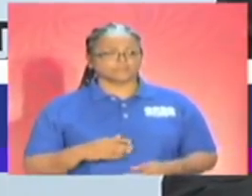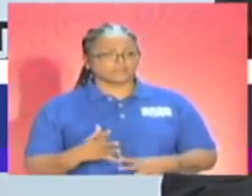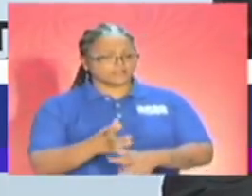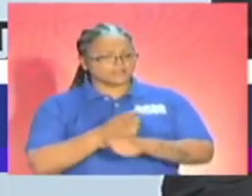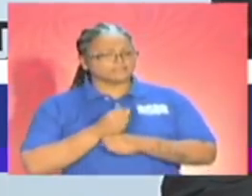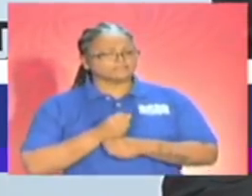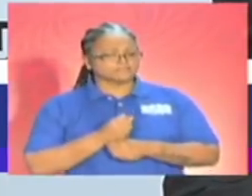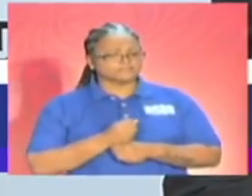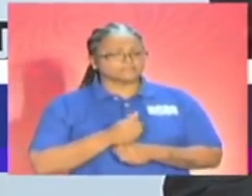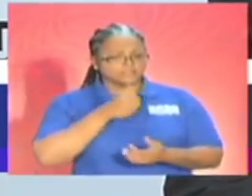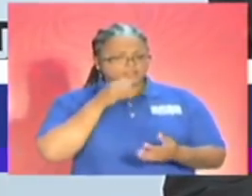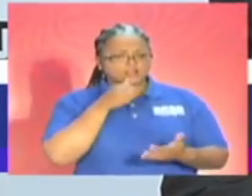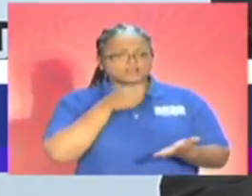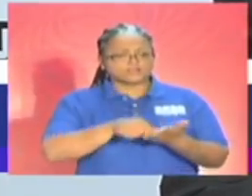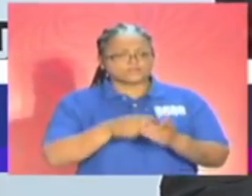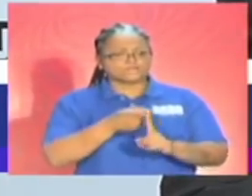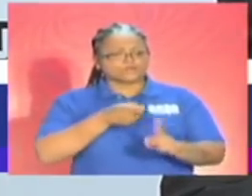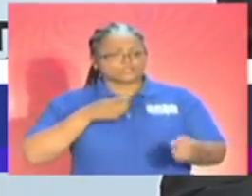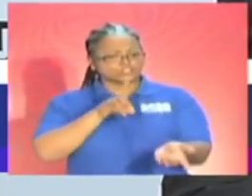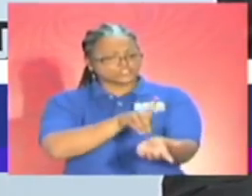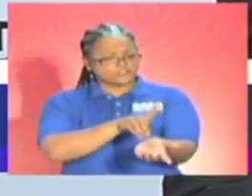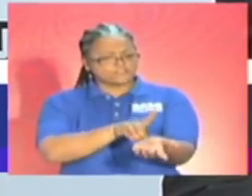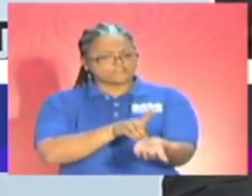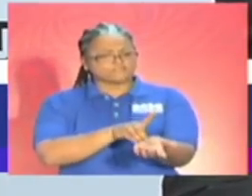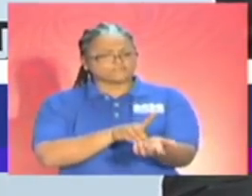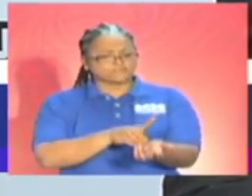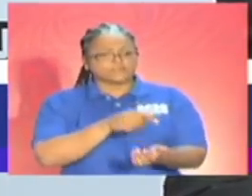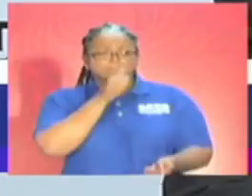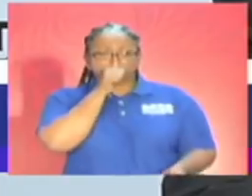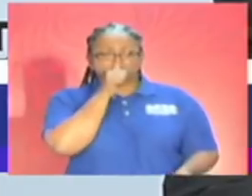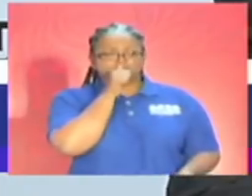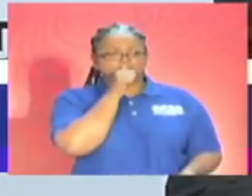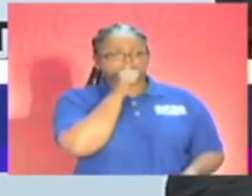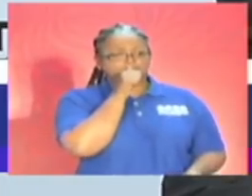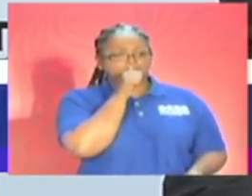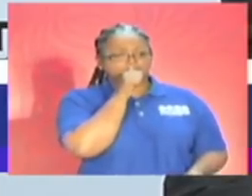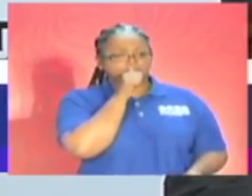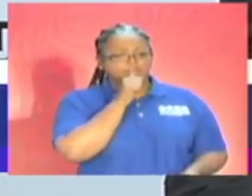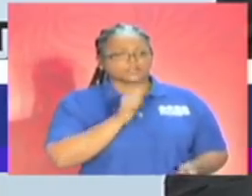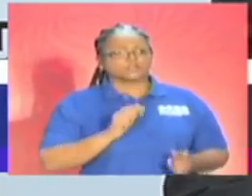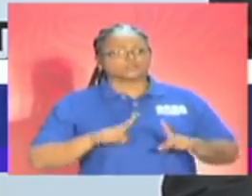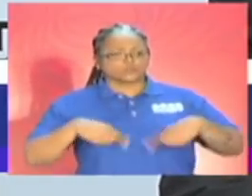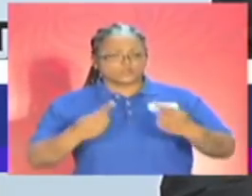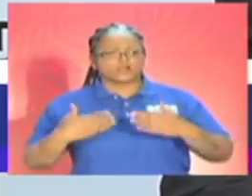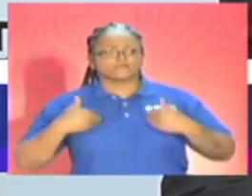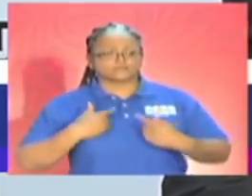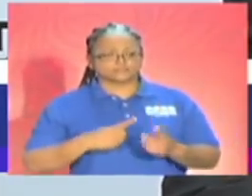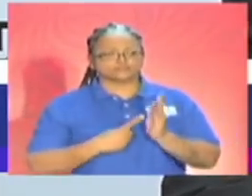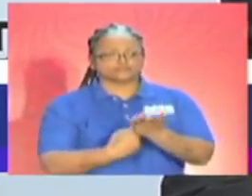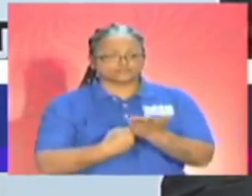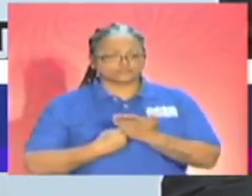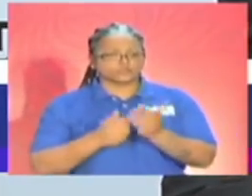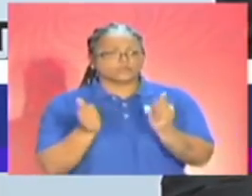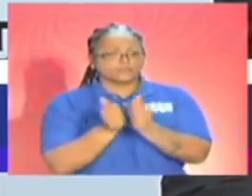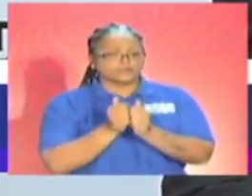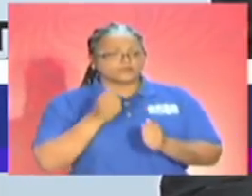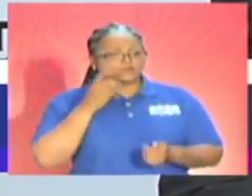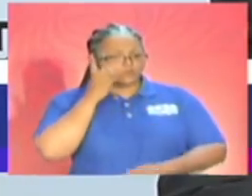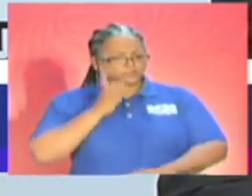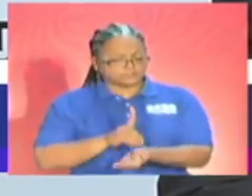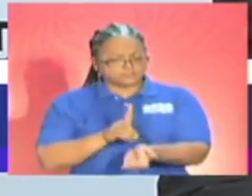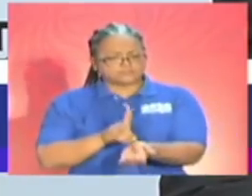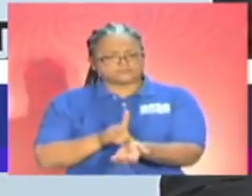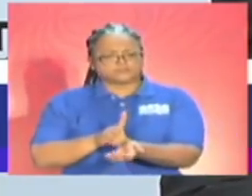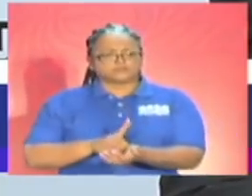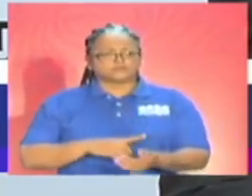health specialist before you go to get the vaccine. But please have that discussion and let's move forward.